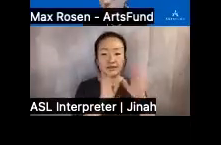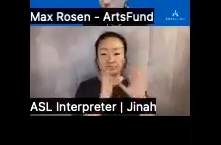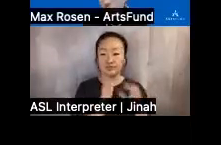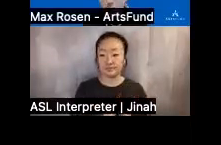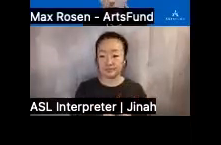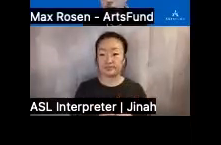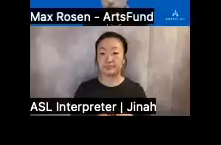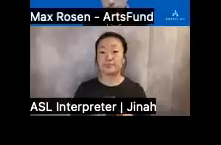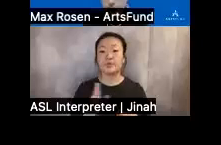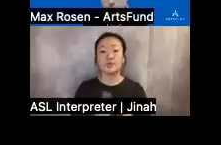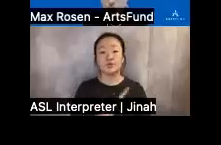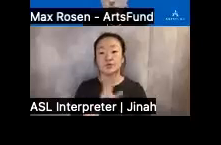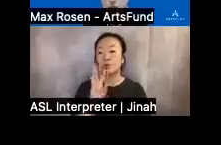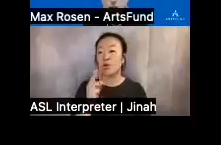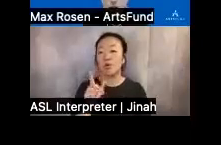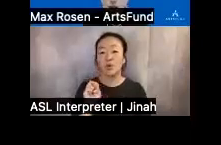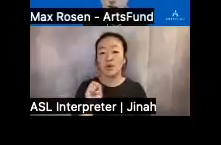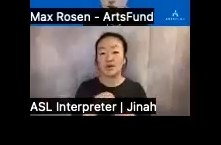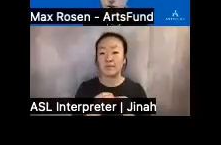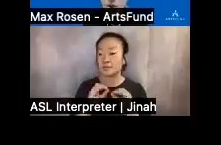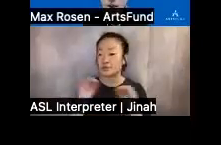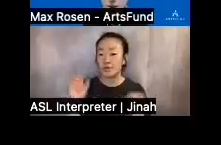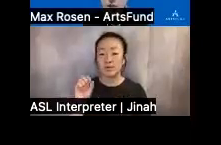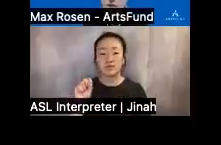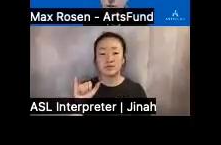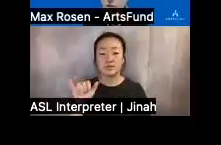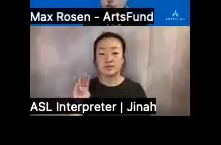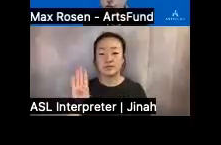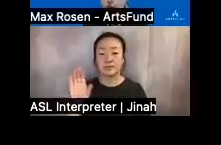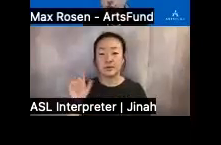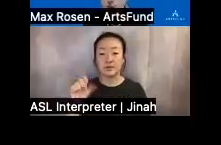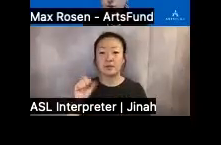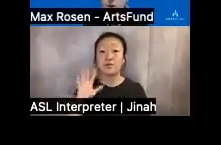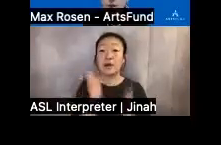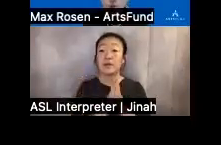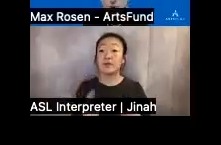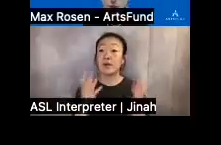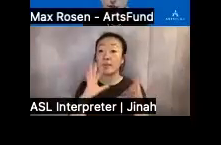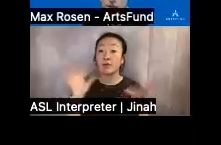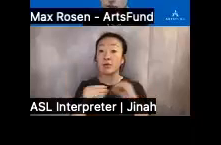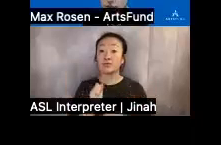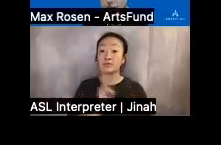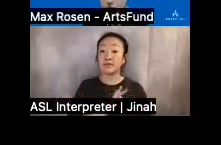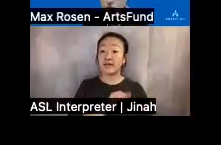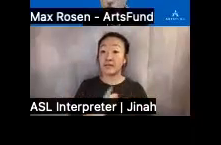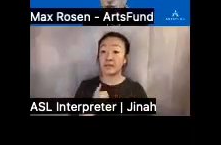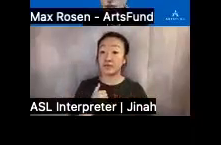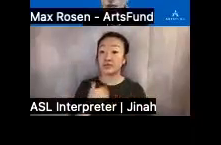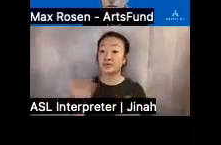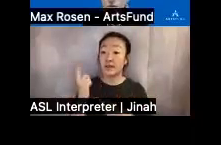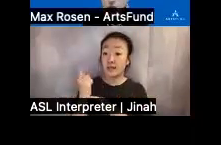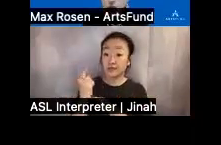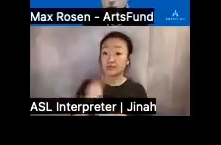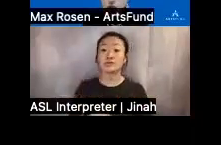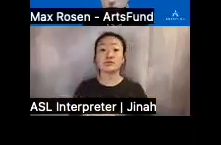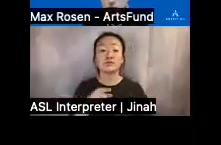whole numbers and no symbols. So we asked for how many total staff members your organization had last year and